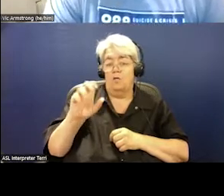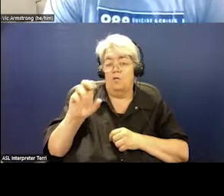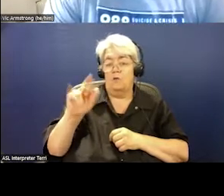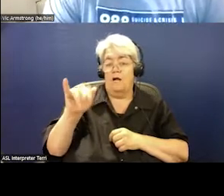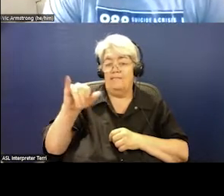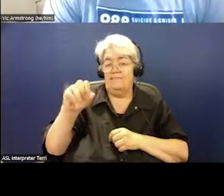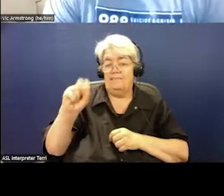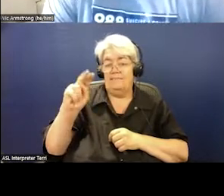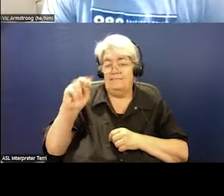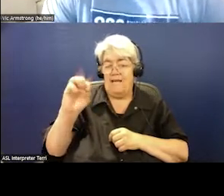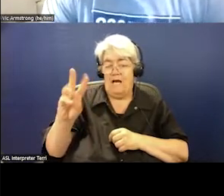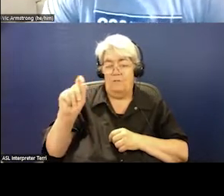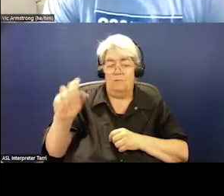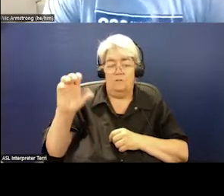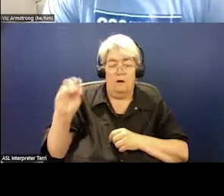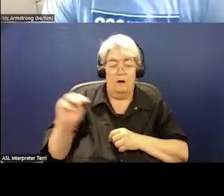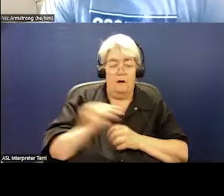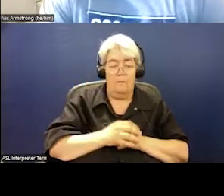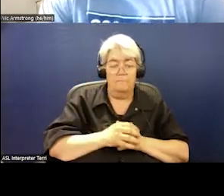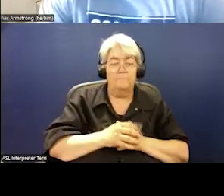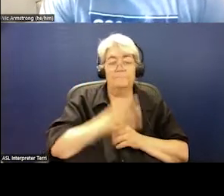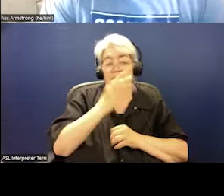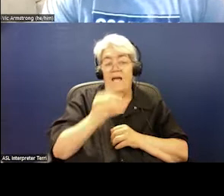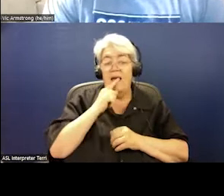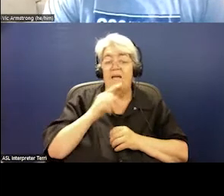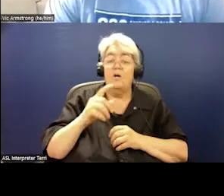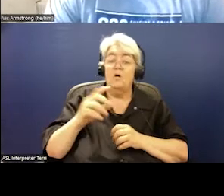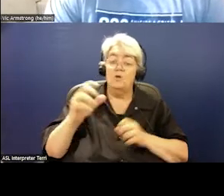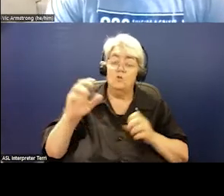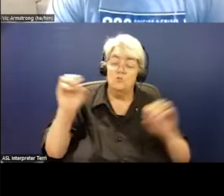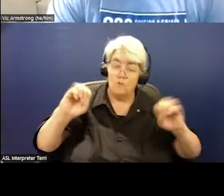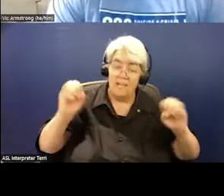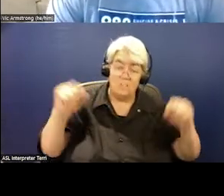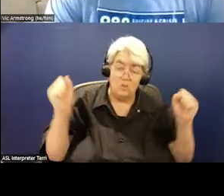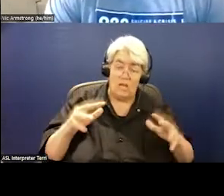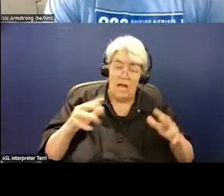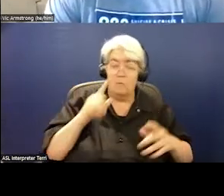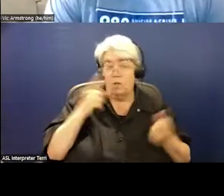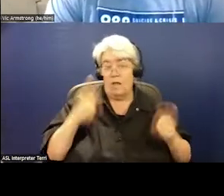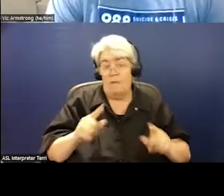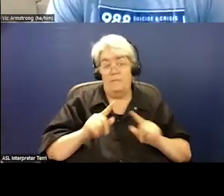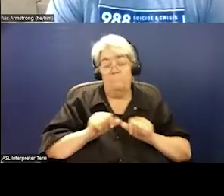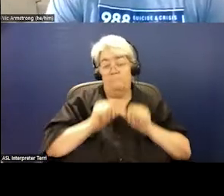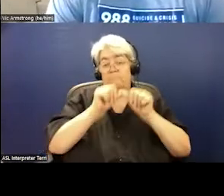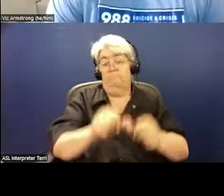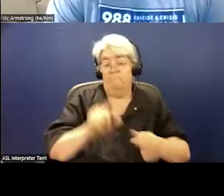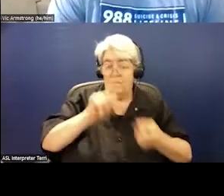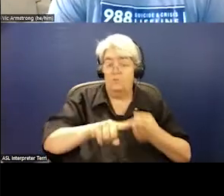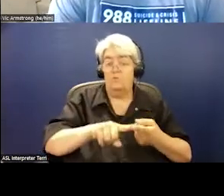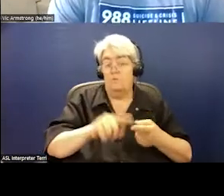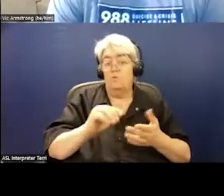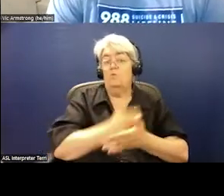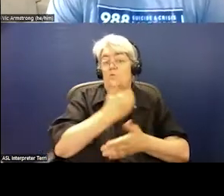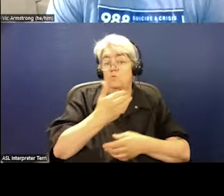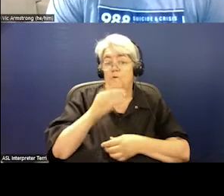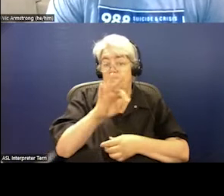talk.crisisnow.com. Also want to remind you that the Crisis Jam will continue into the new fiscal year. I think a number of people have asked about